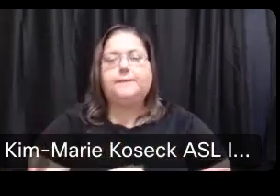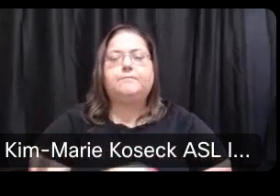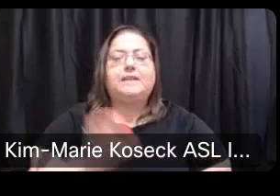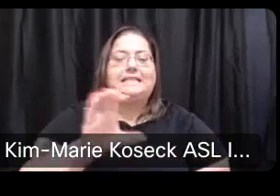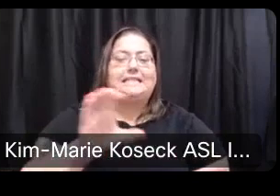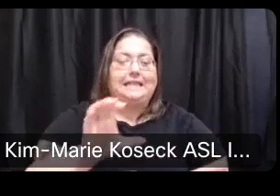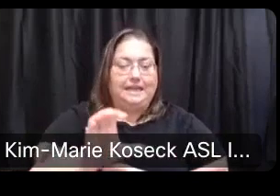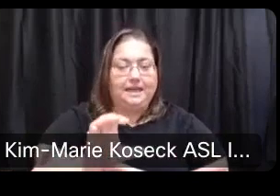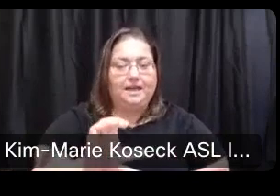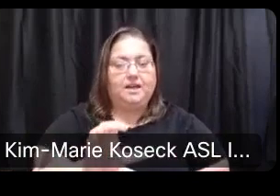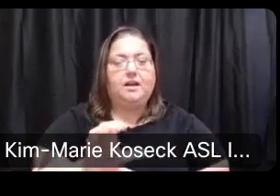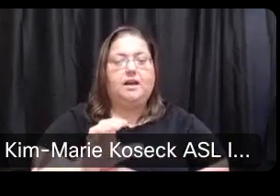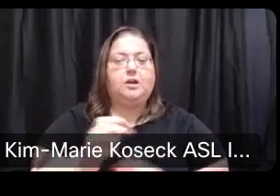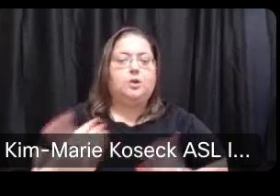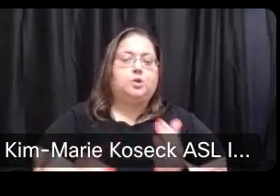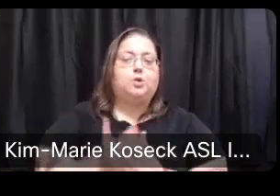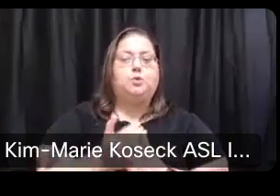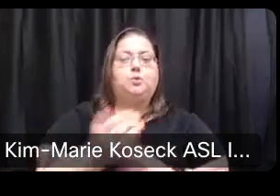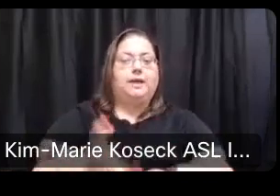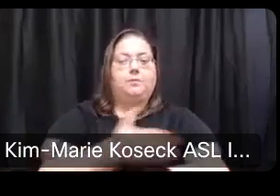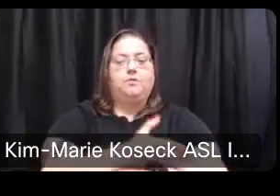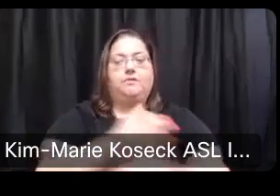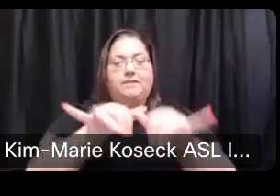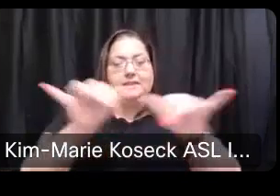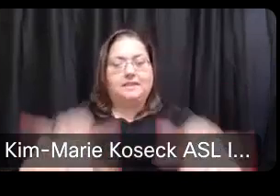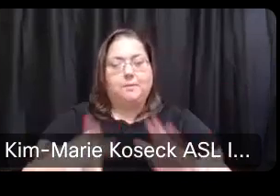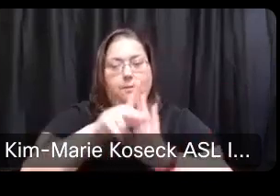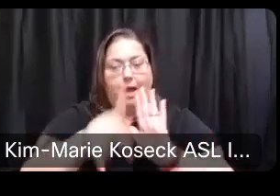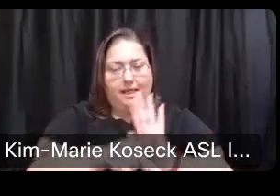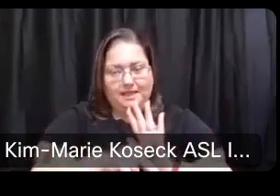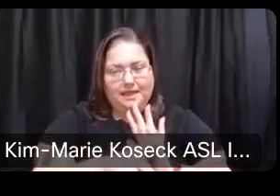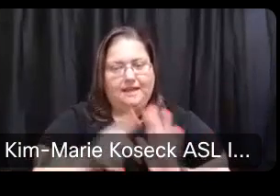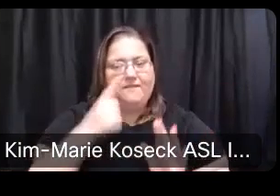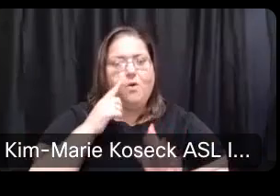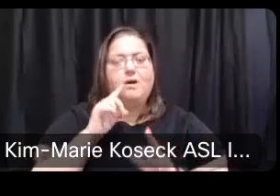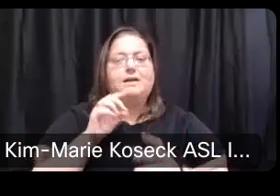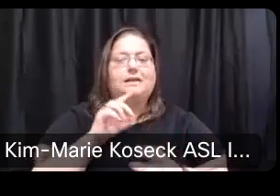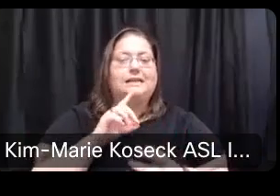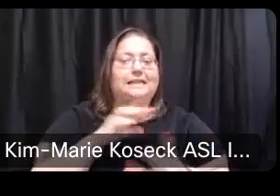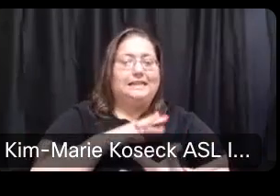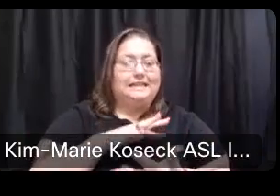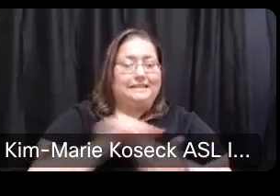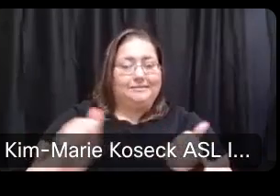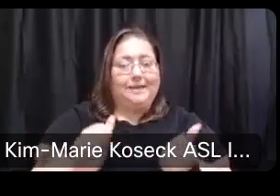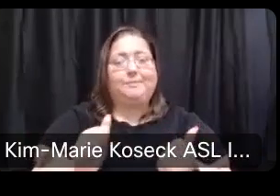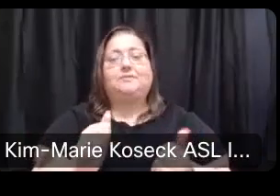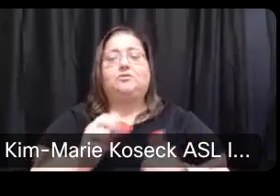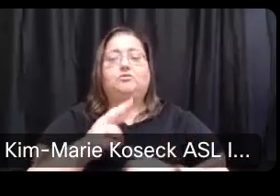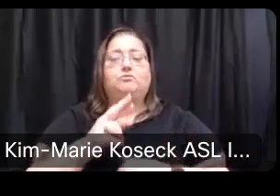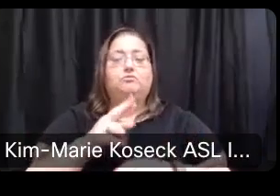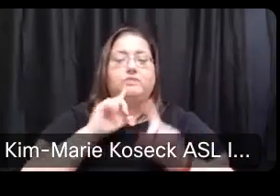C, the third option, refined and improved systems and policies such as disaster response, building